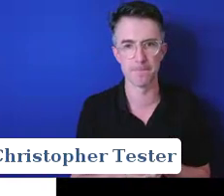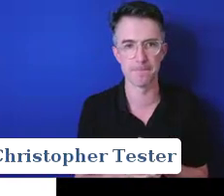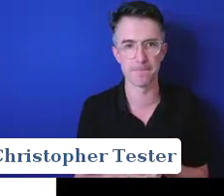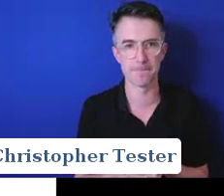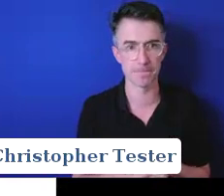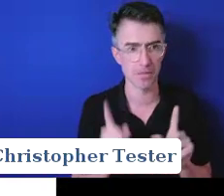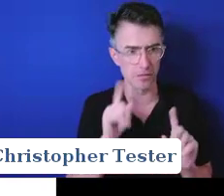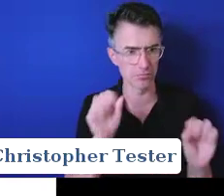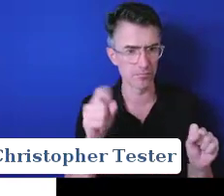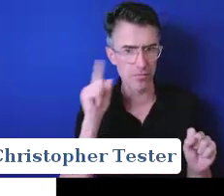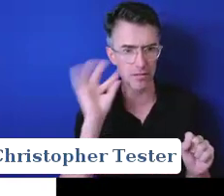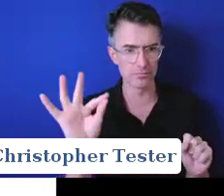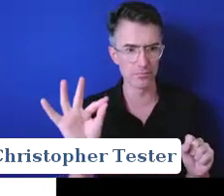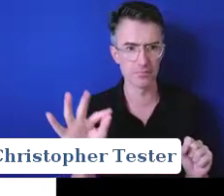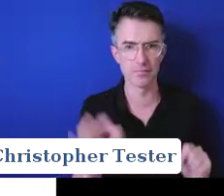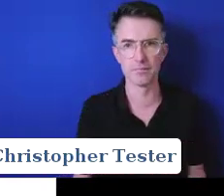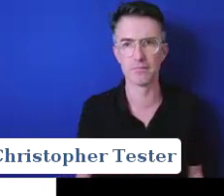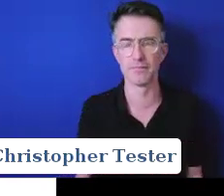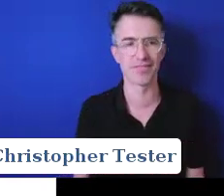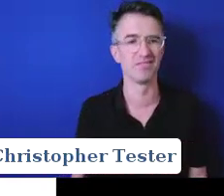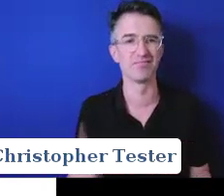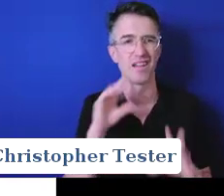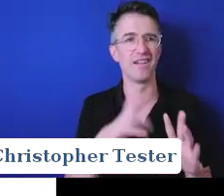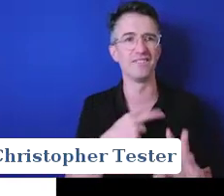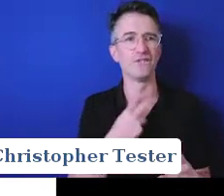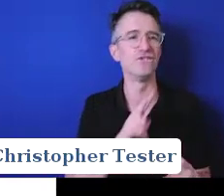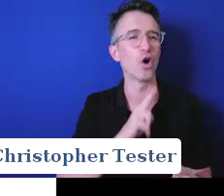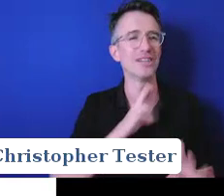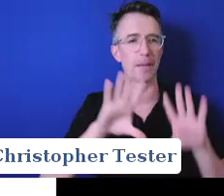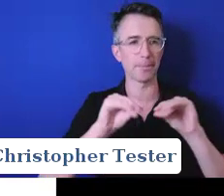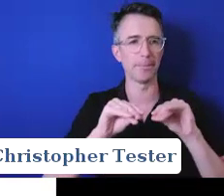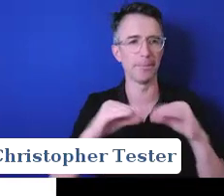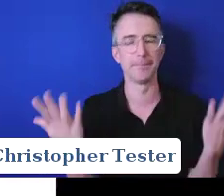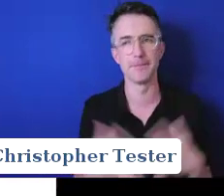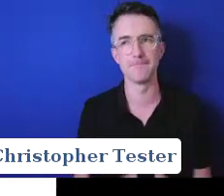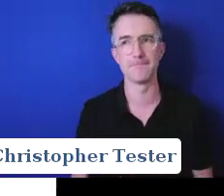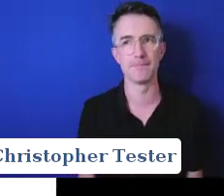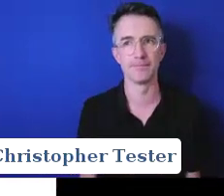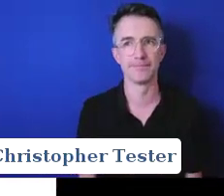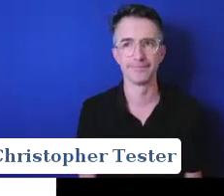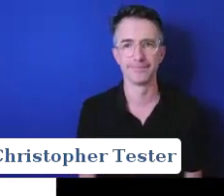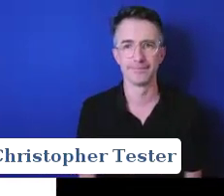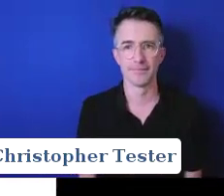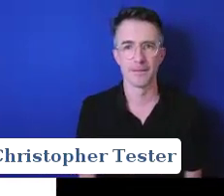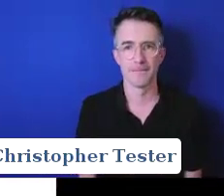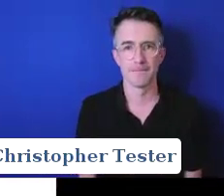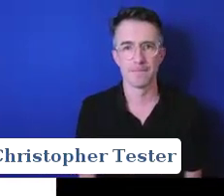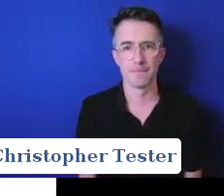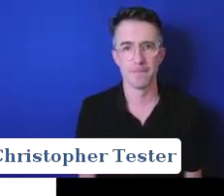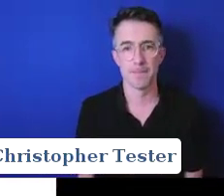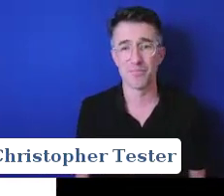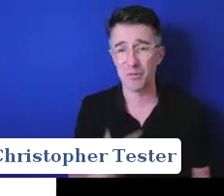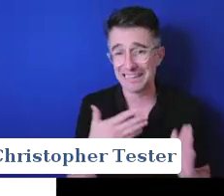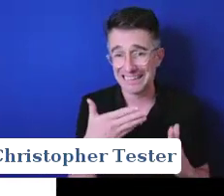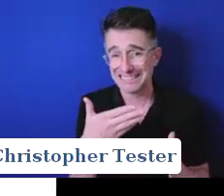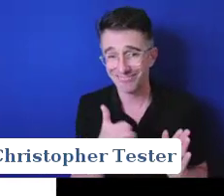No, I guess we lost her. So maybe we can proceed and get back to Cambodia.